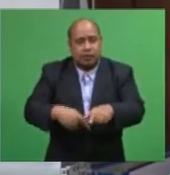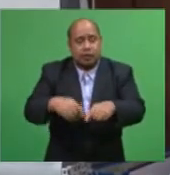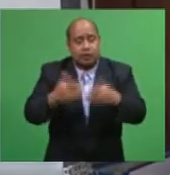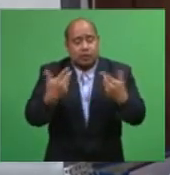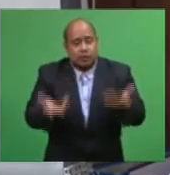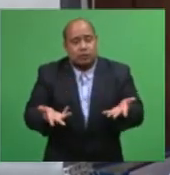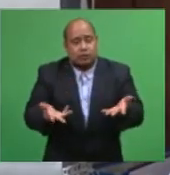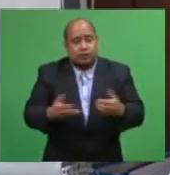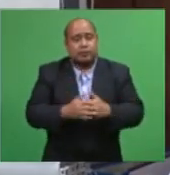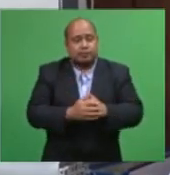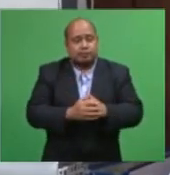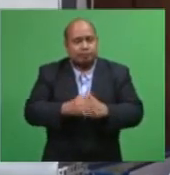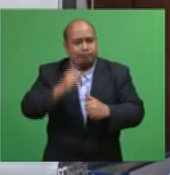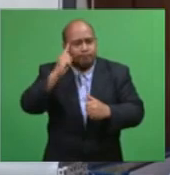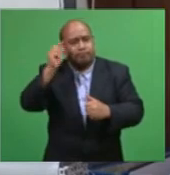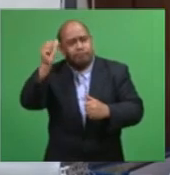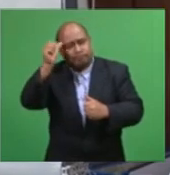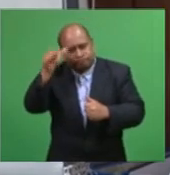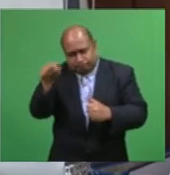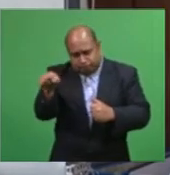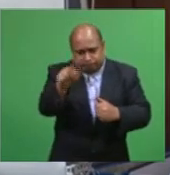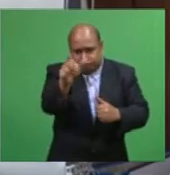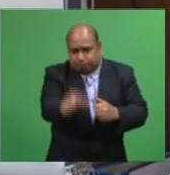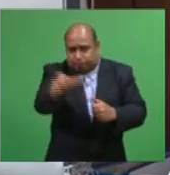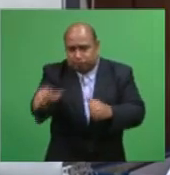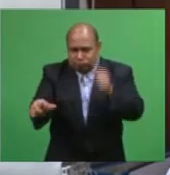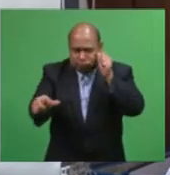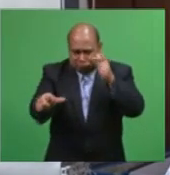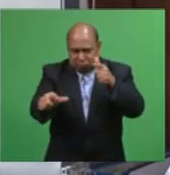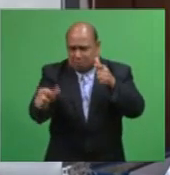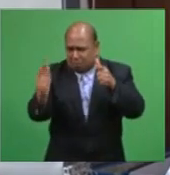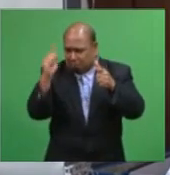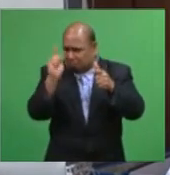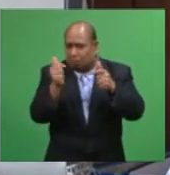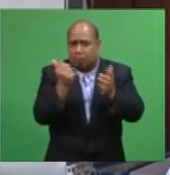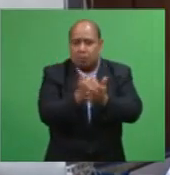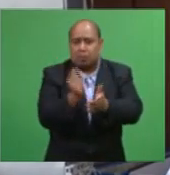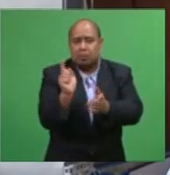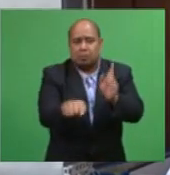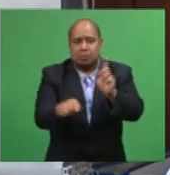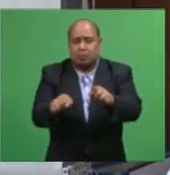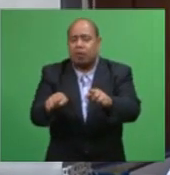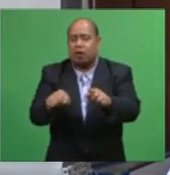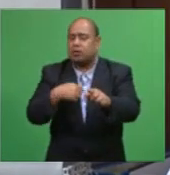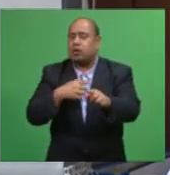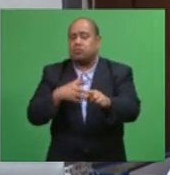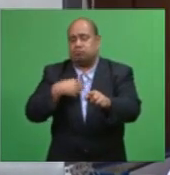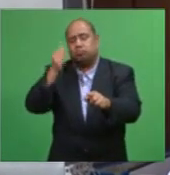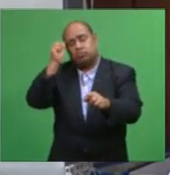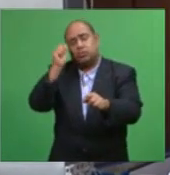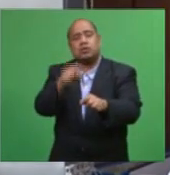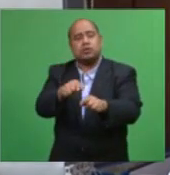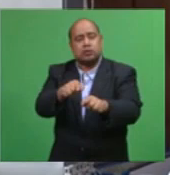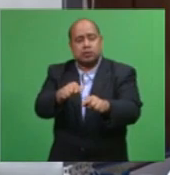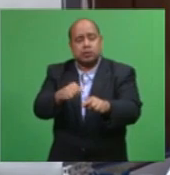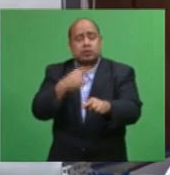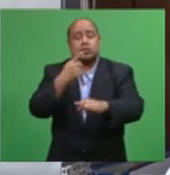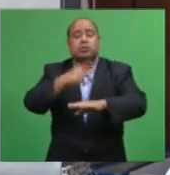I know them personally, so I can support them because I know what they say in Parliament is